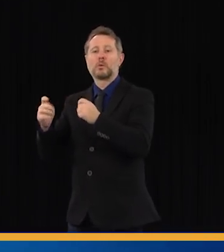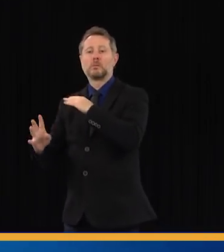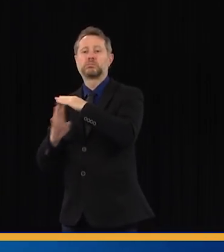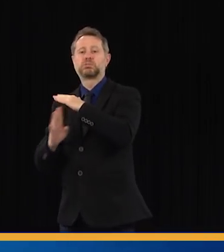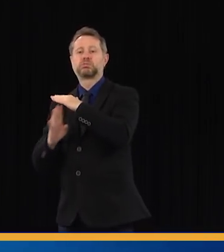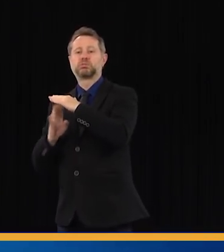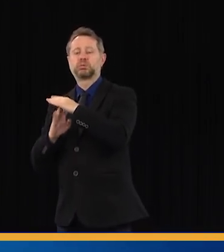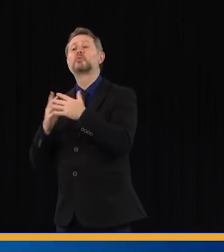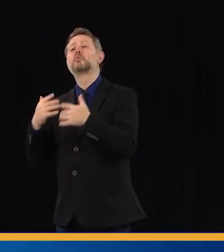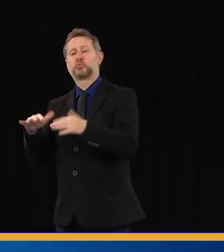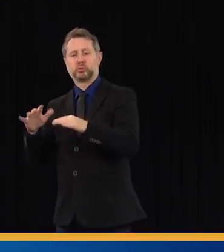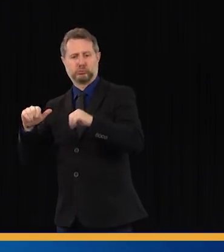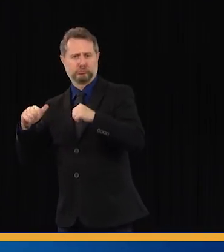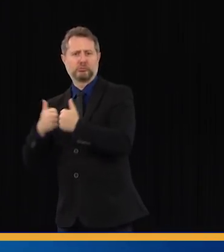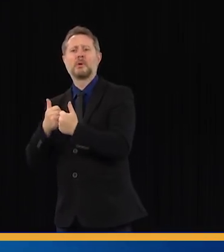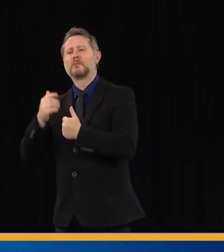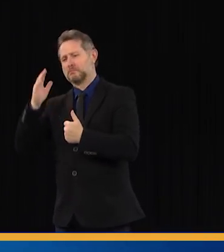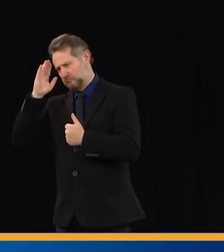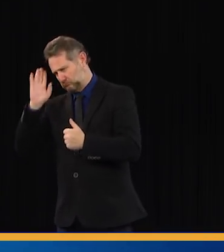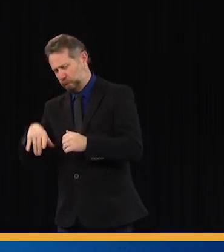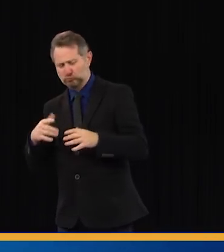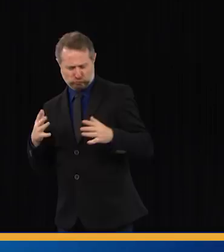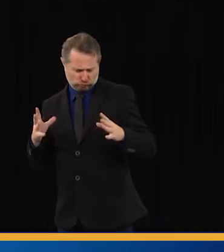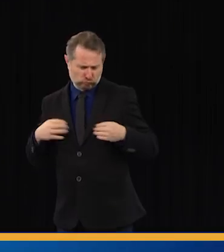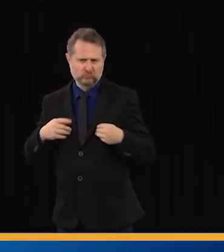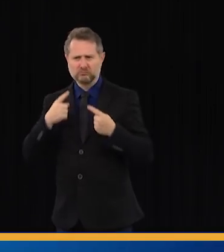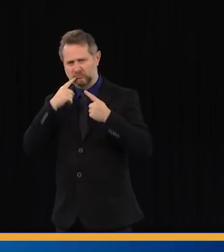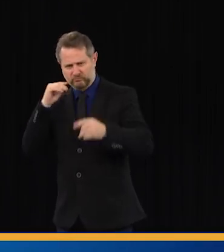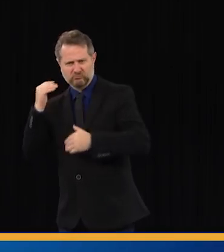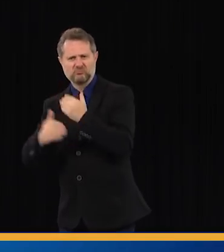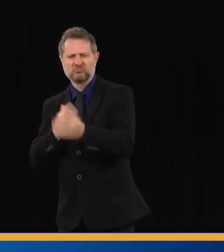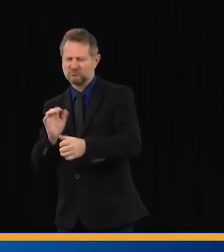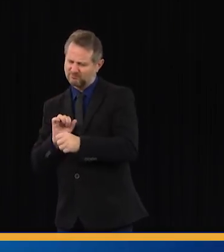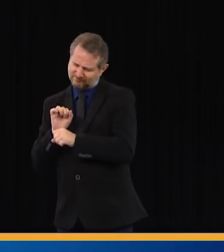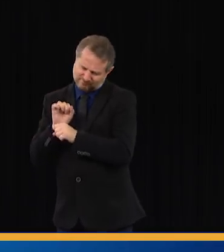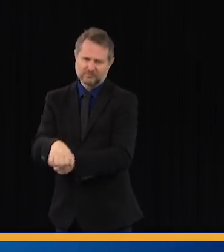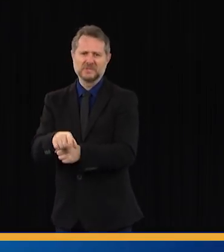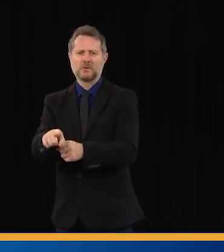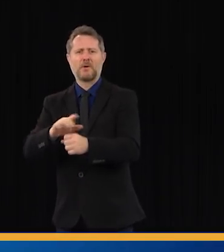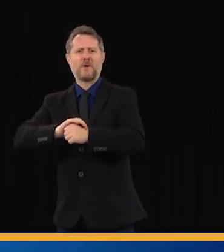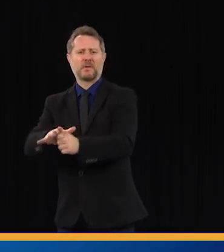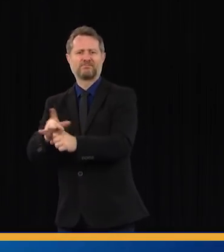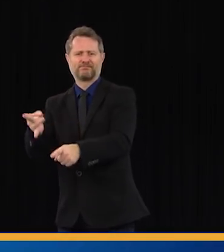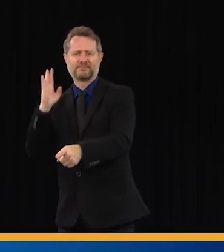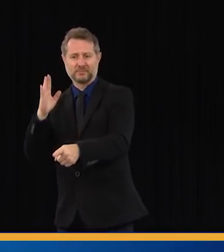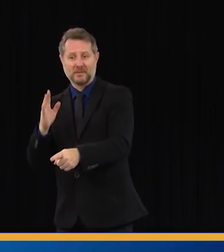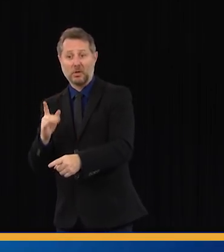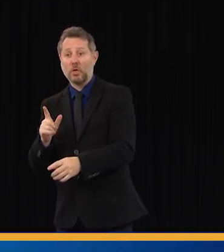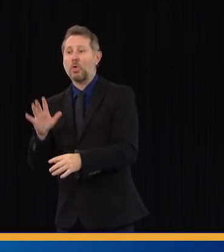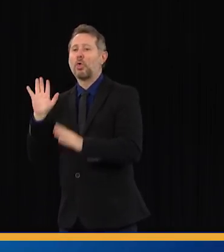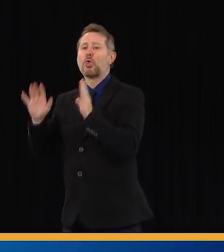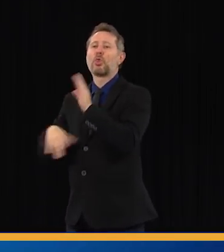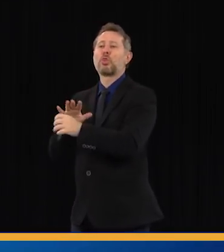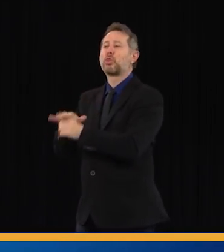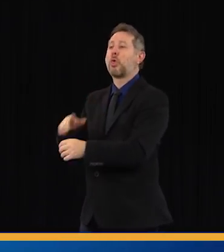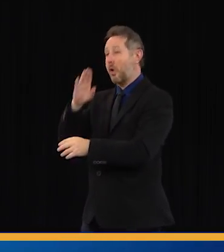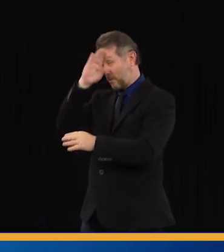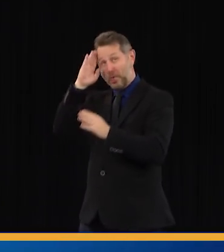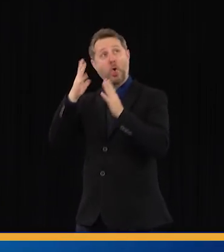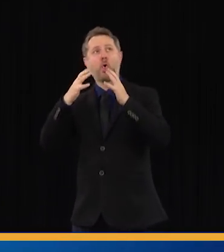occasion and deal with this beast. It has not overwhelmed the healthcare system. We have controlled the